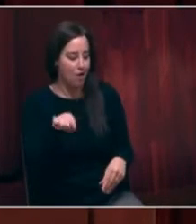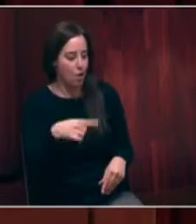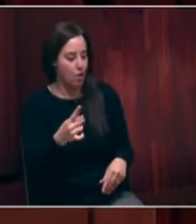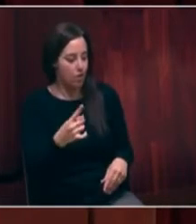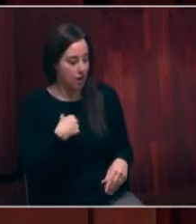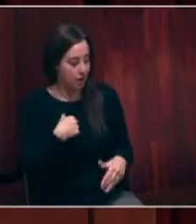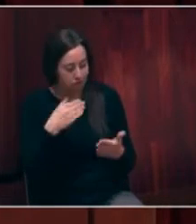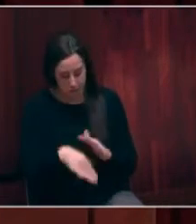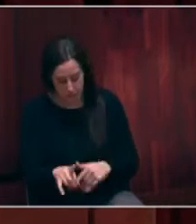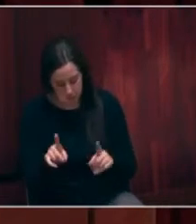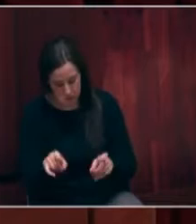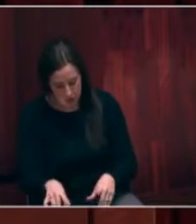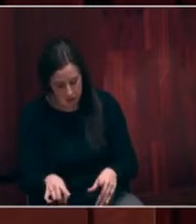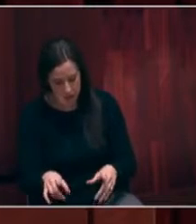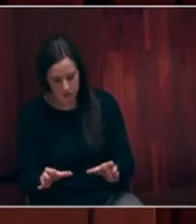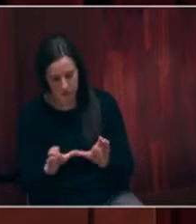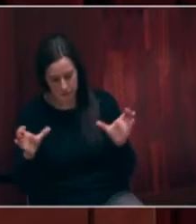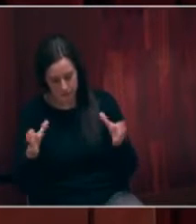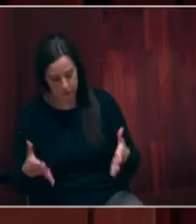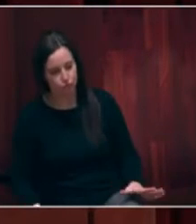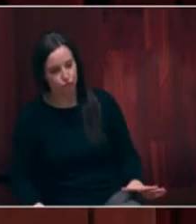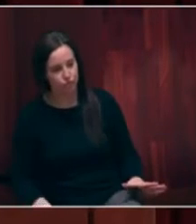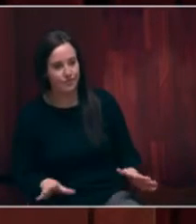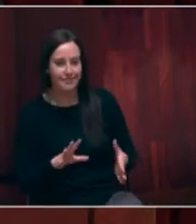than just trying to get the credential that they might want.